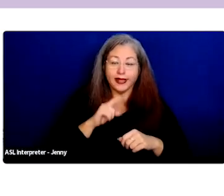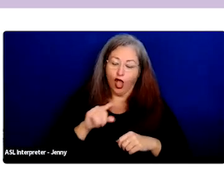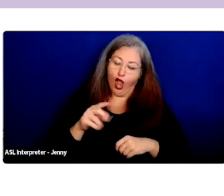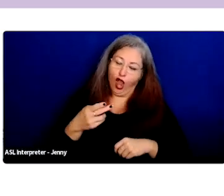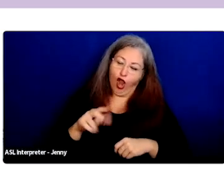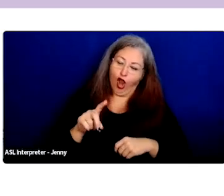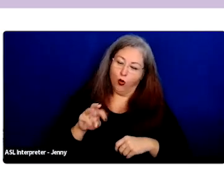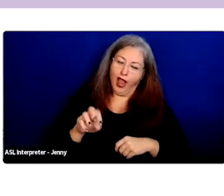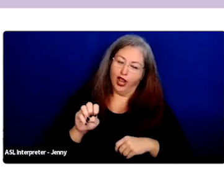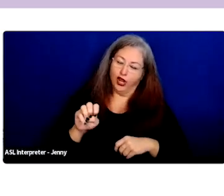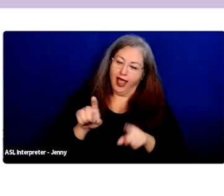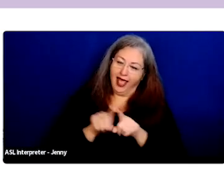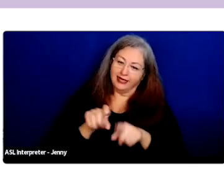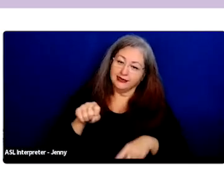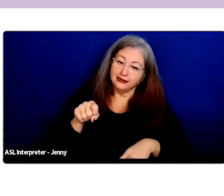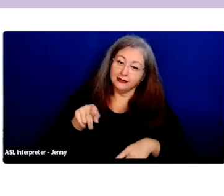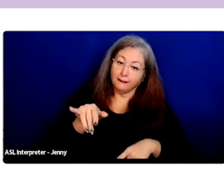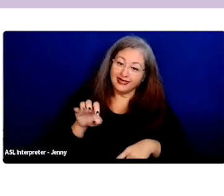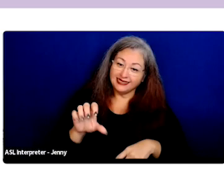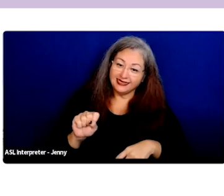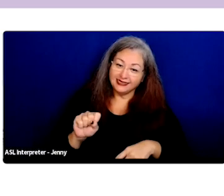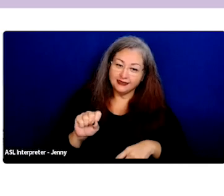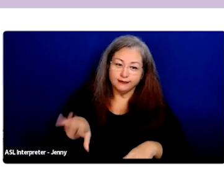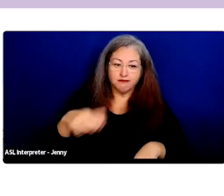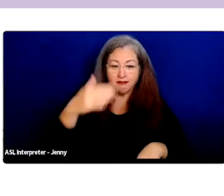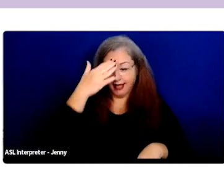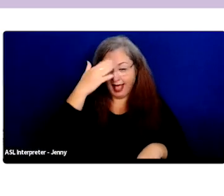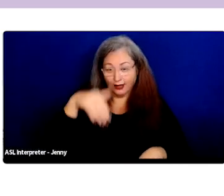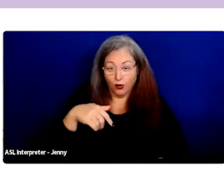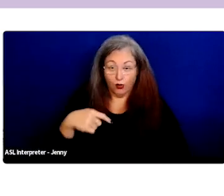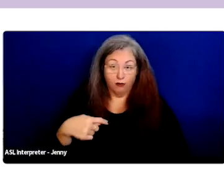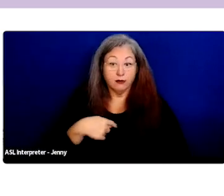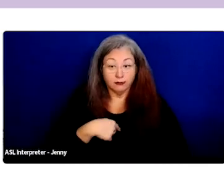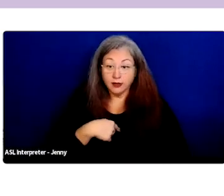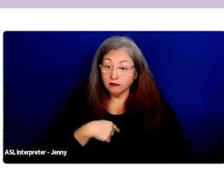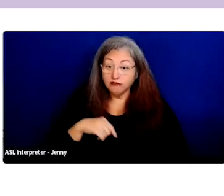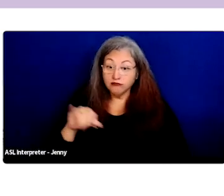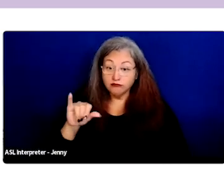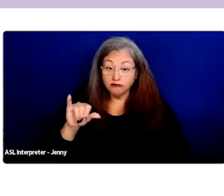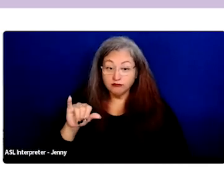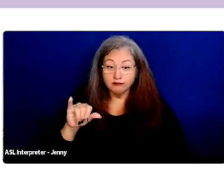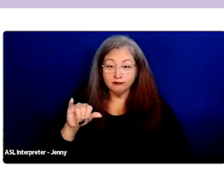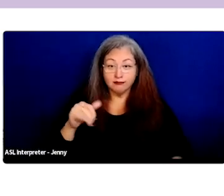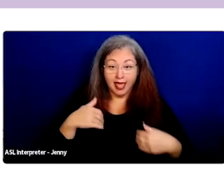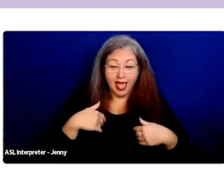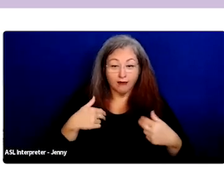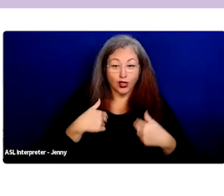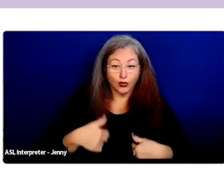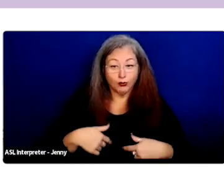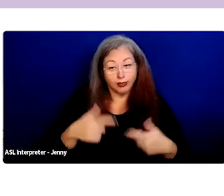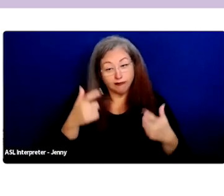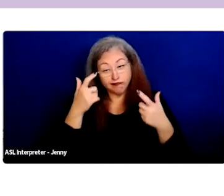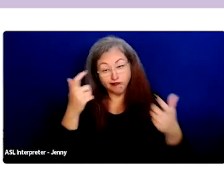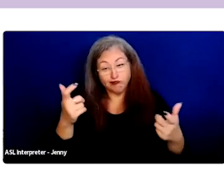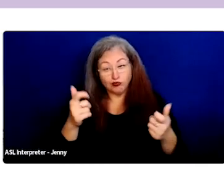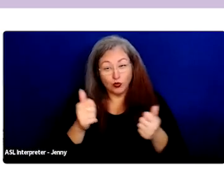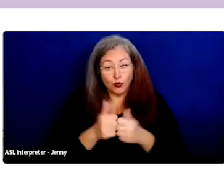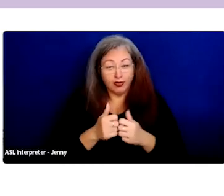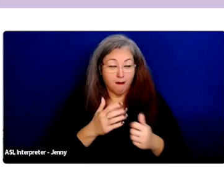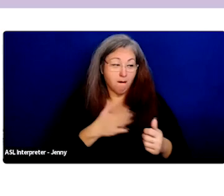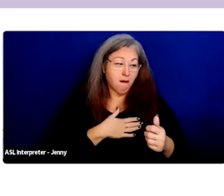species. I know that I too have some human hubris about some of the shit I can